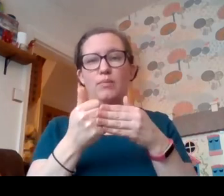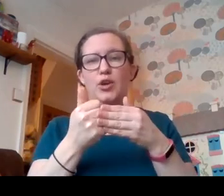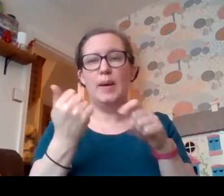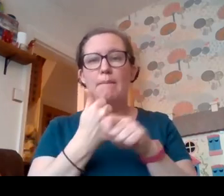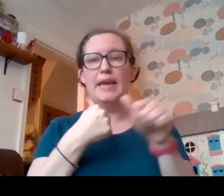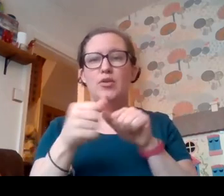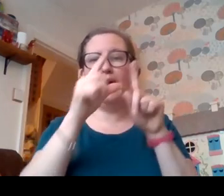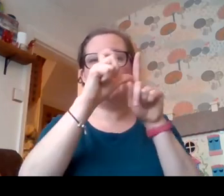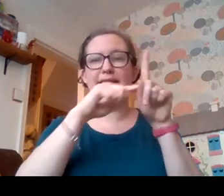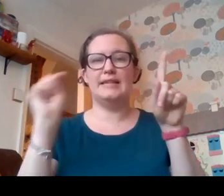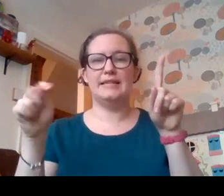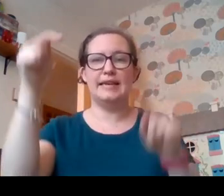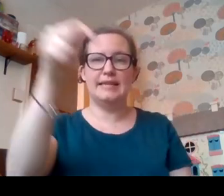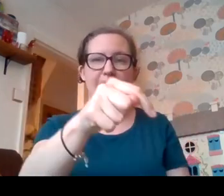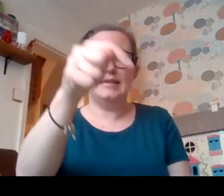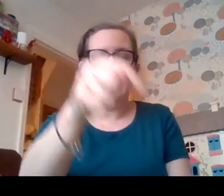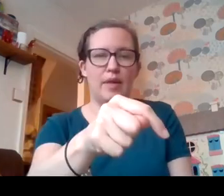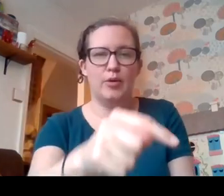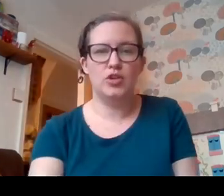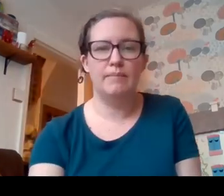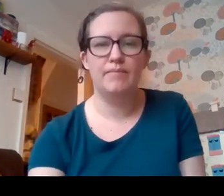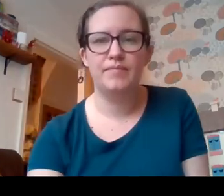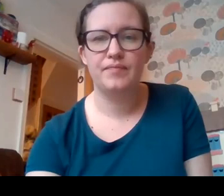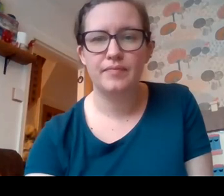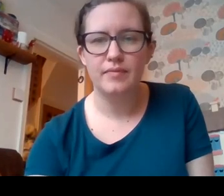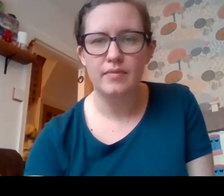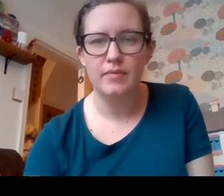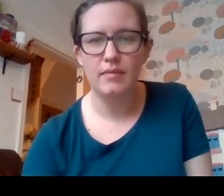to help you make your best sentences down at the bottom.